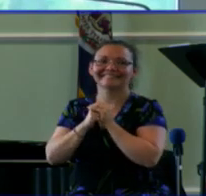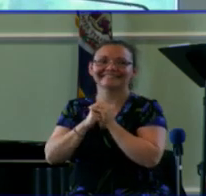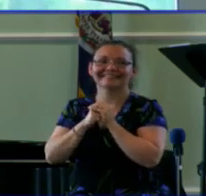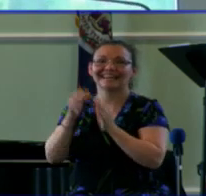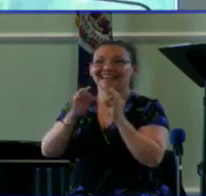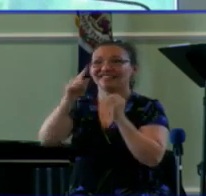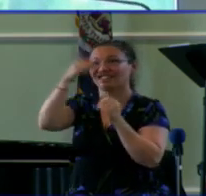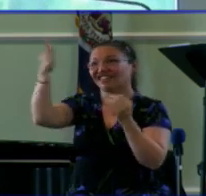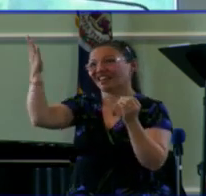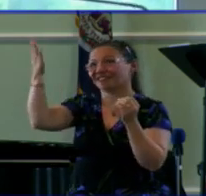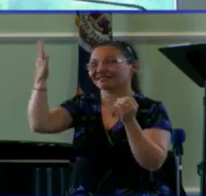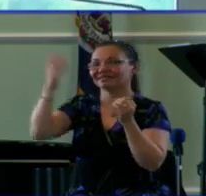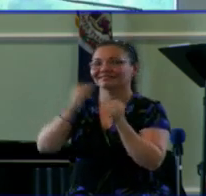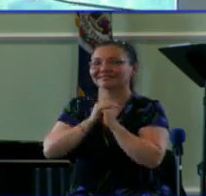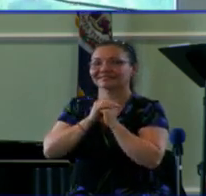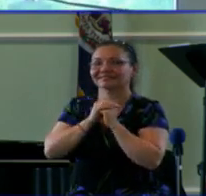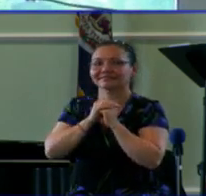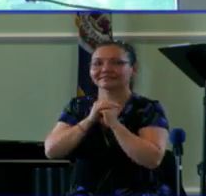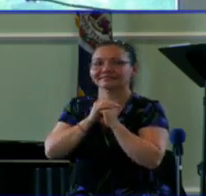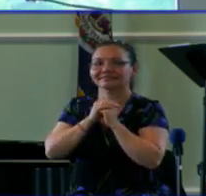If you're there,